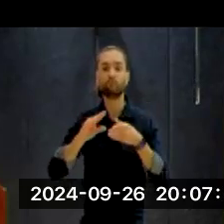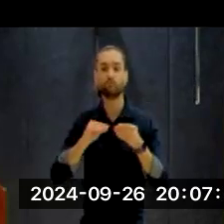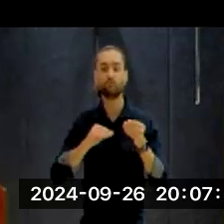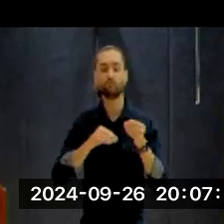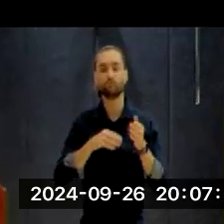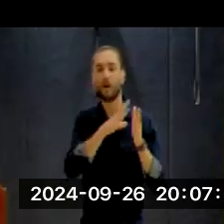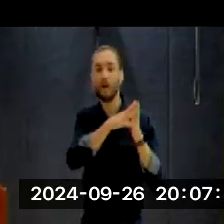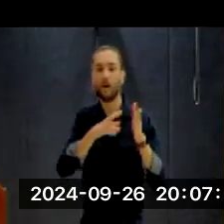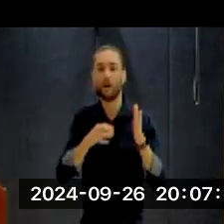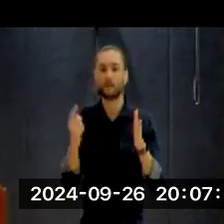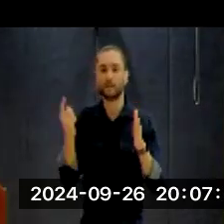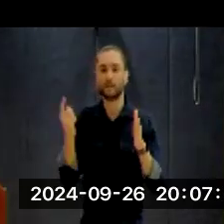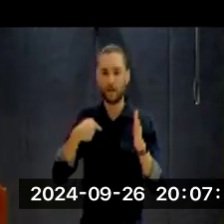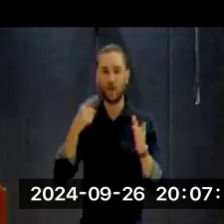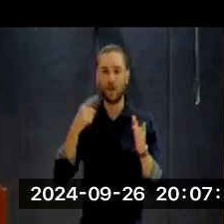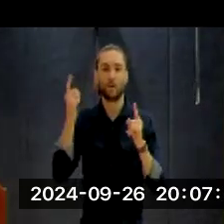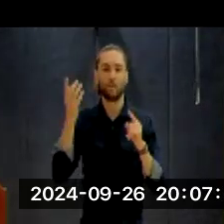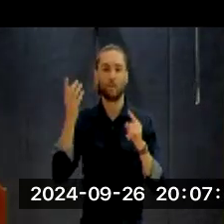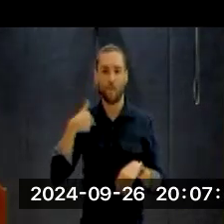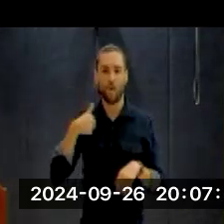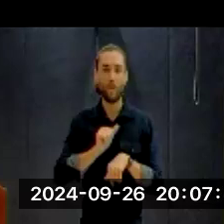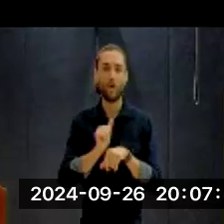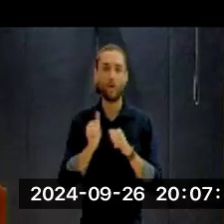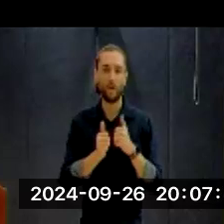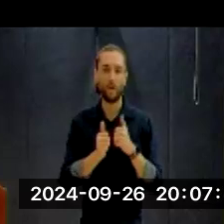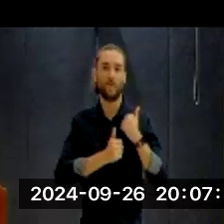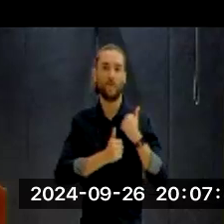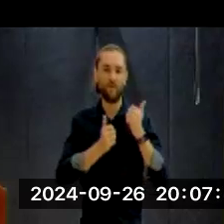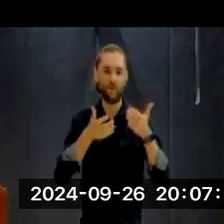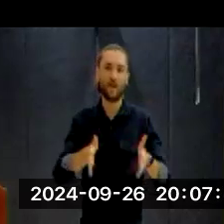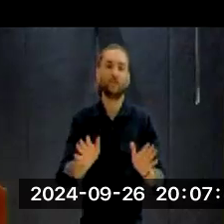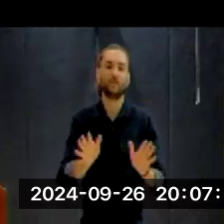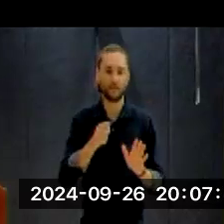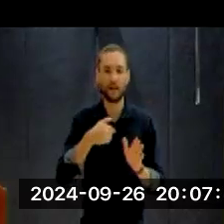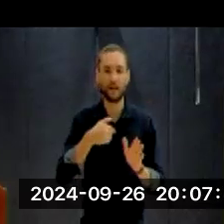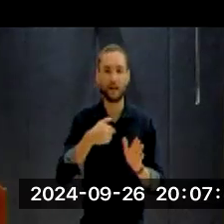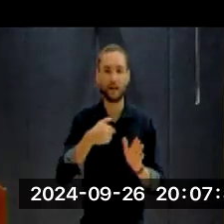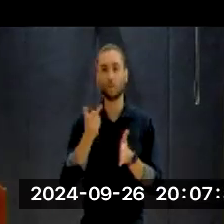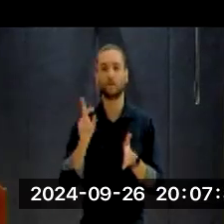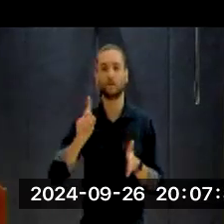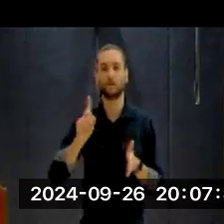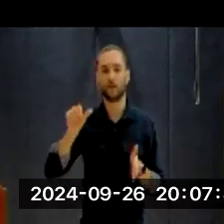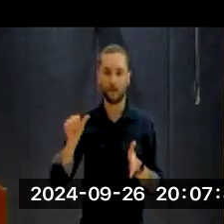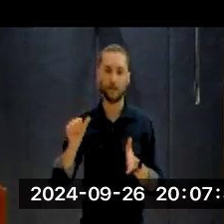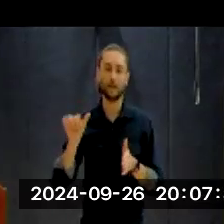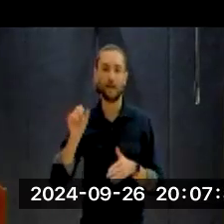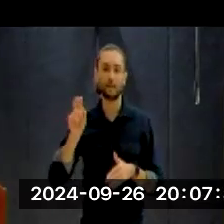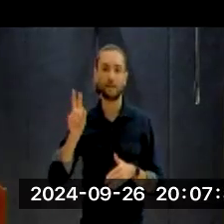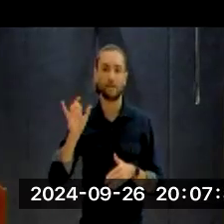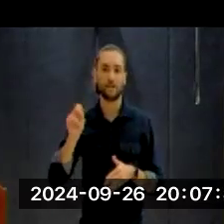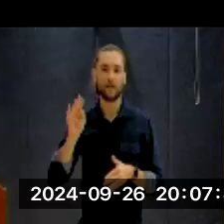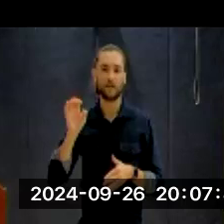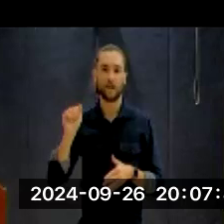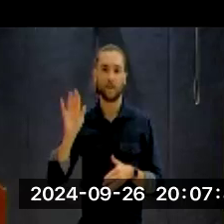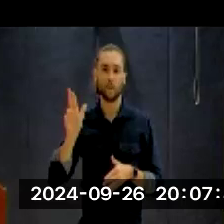work with veterans with dual disabilities, with substance abuse